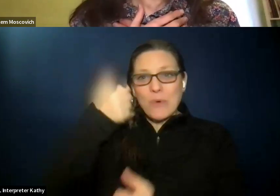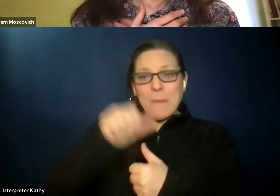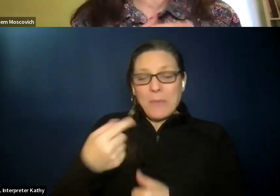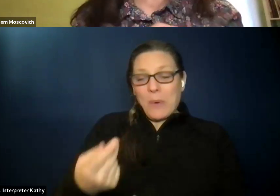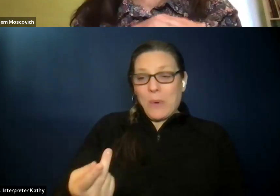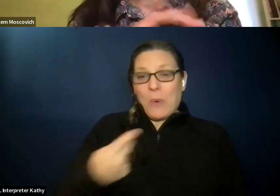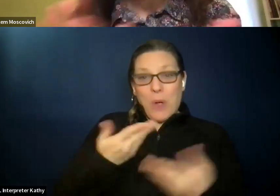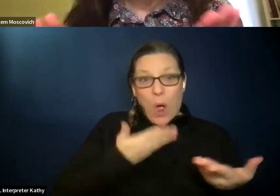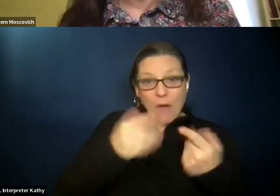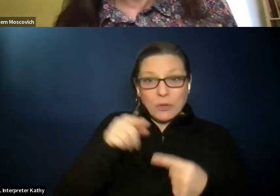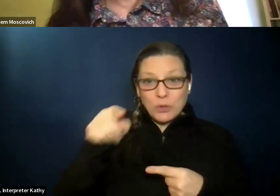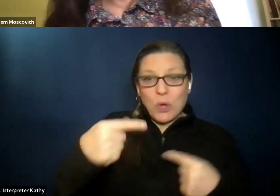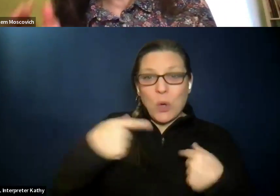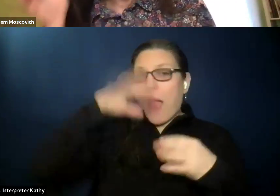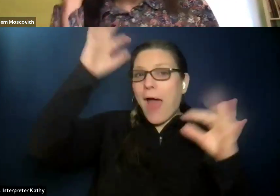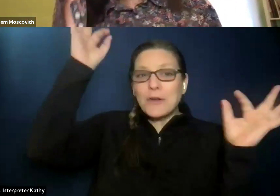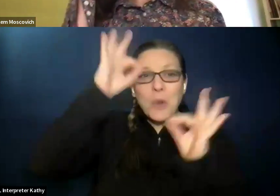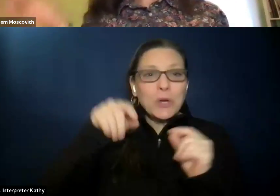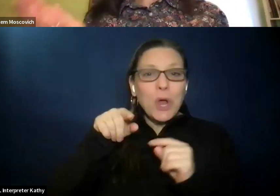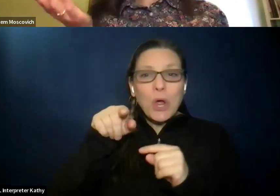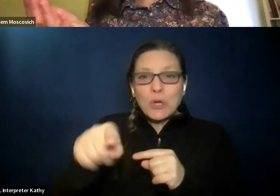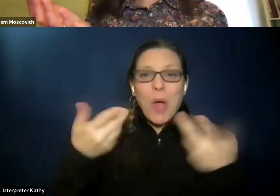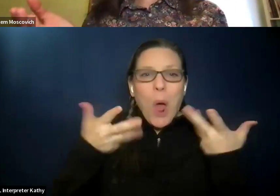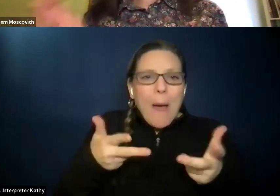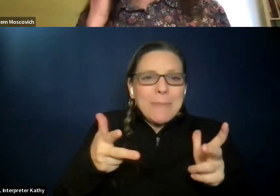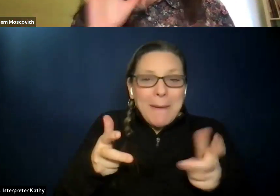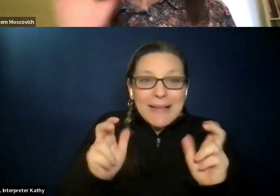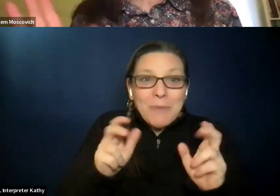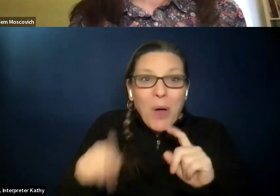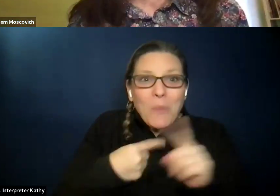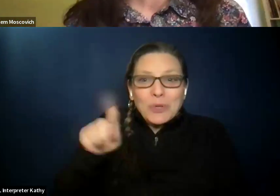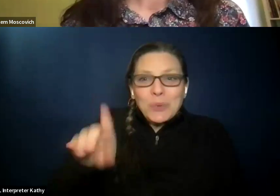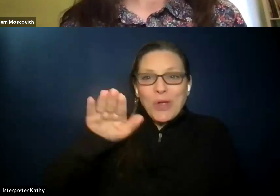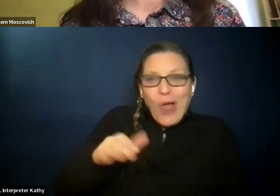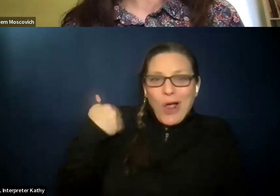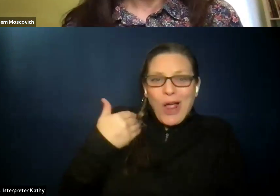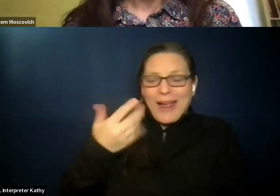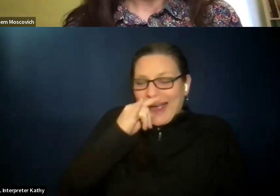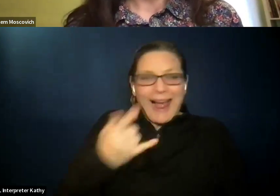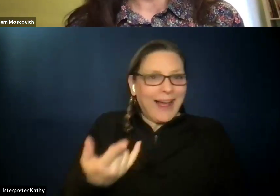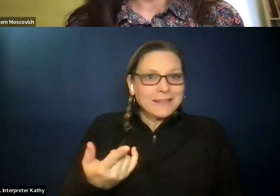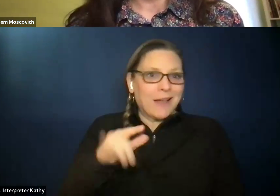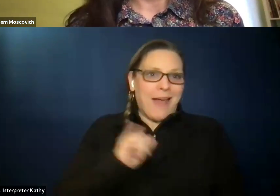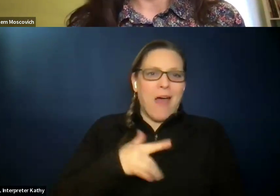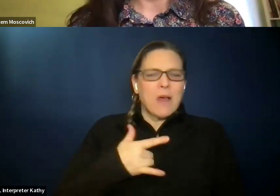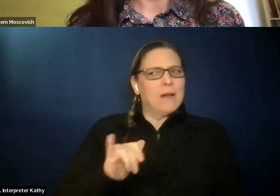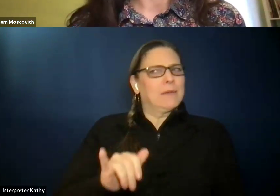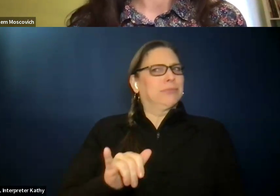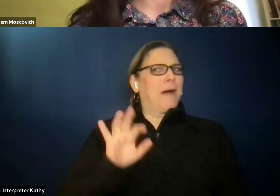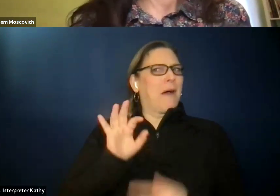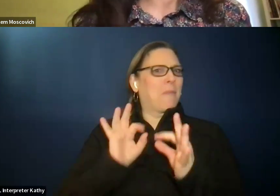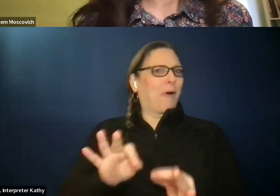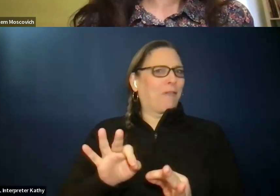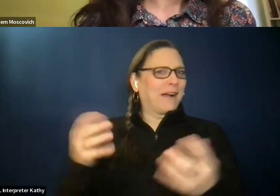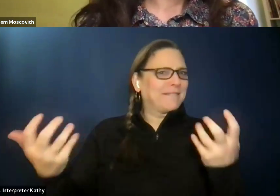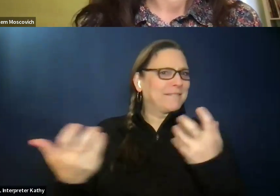we offered this to you, we had no idea that you had played basketball as a kid, like at all. So that just felt like kismet. It just felt